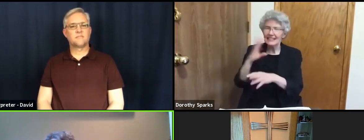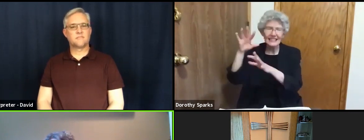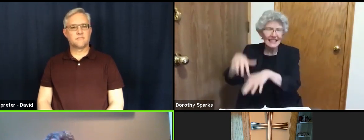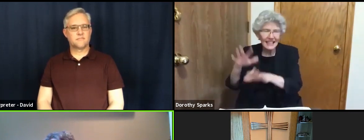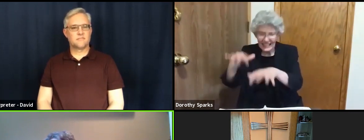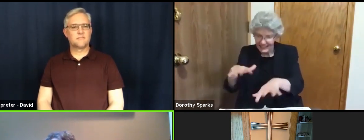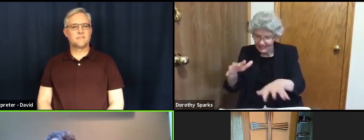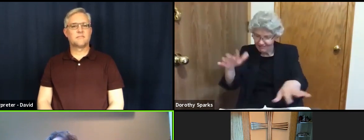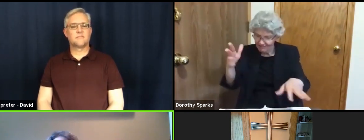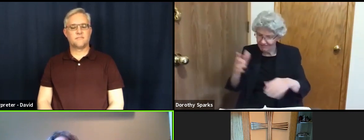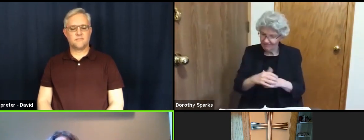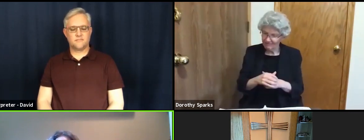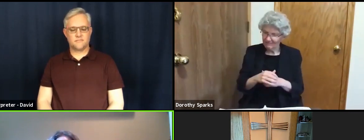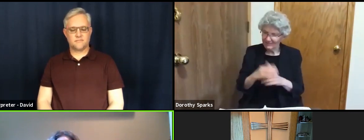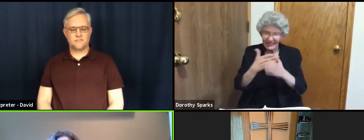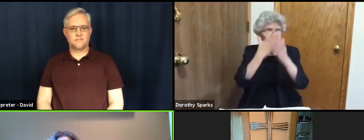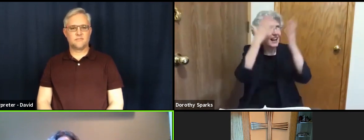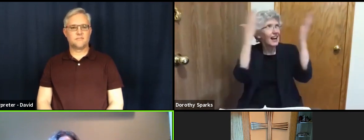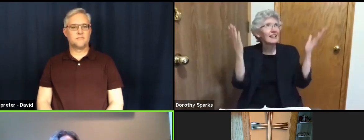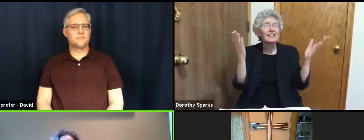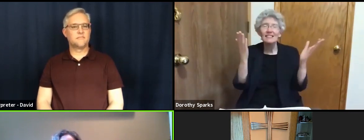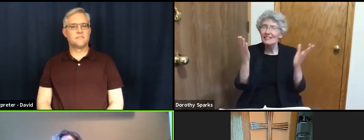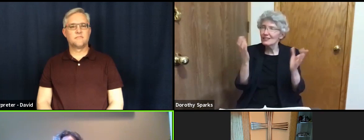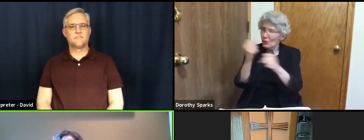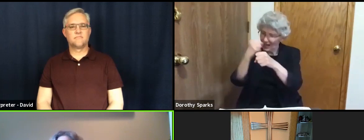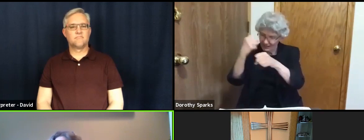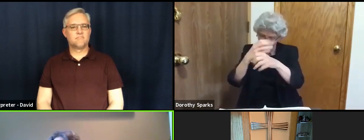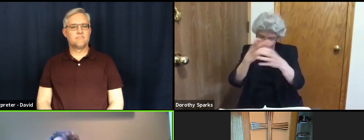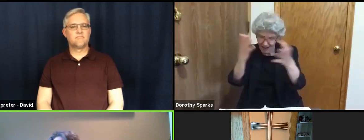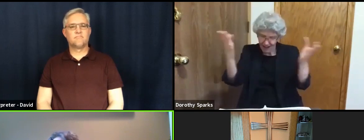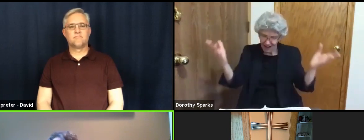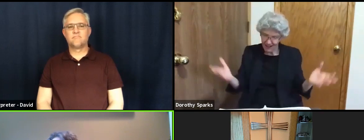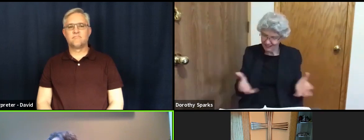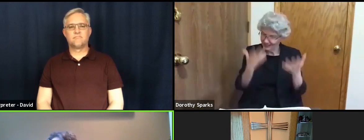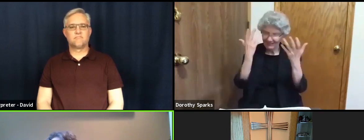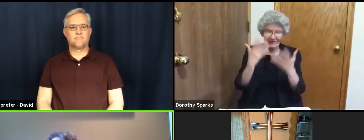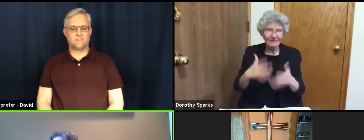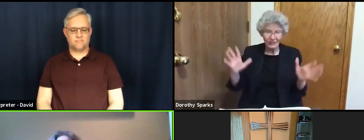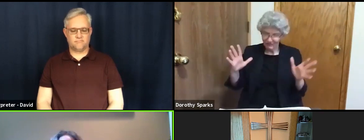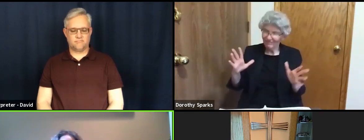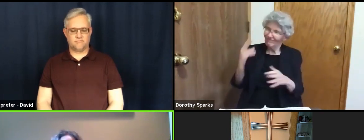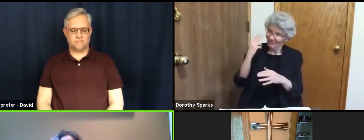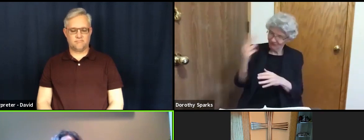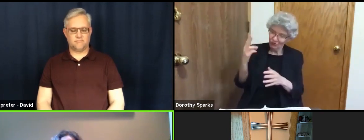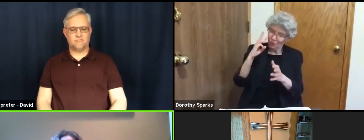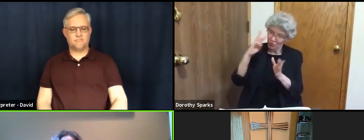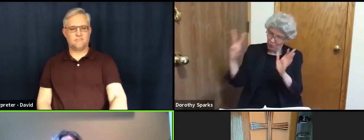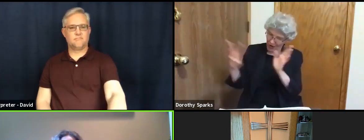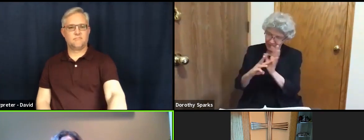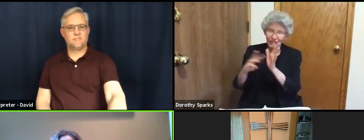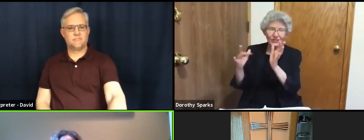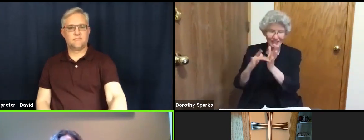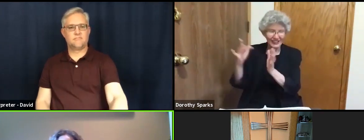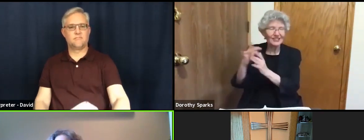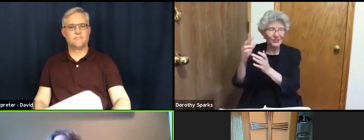with the earth and the sea and all the creatures who witnessed the